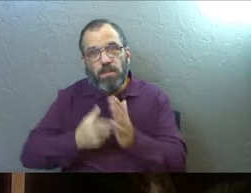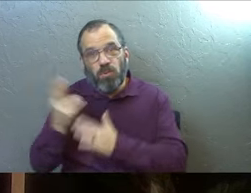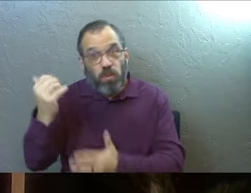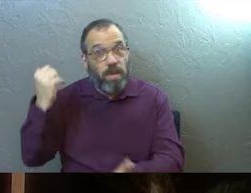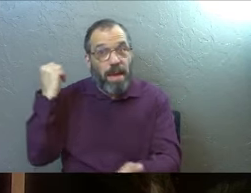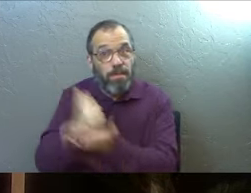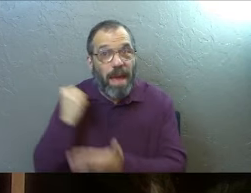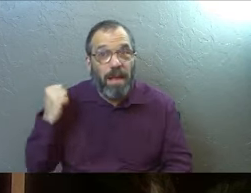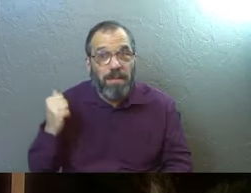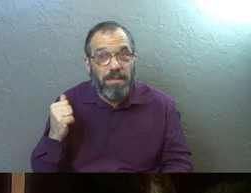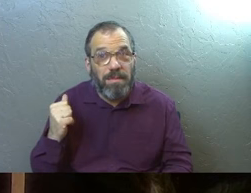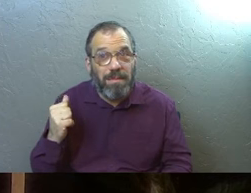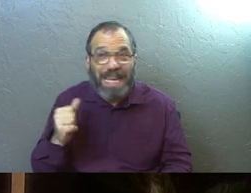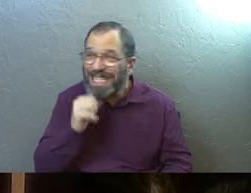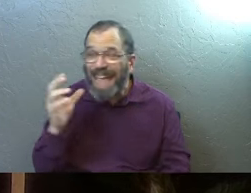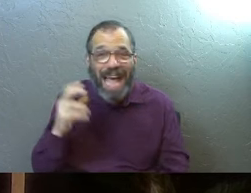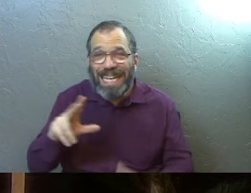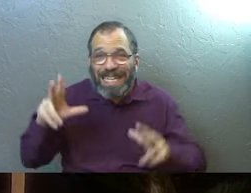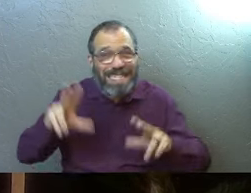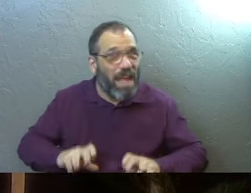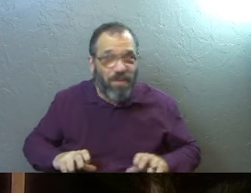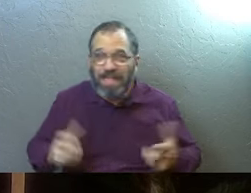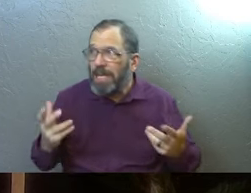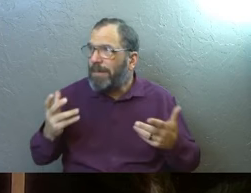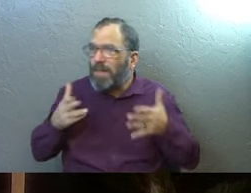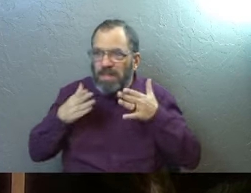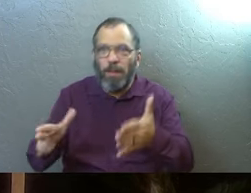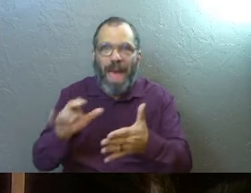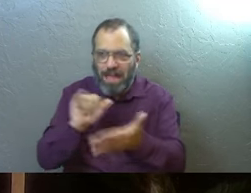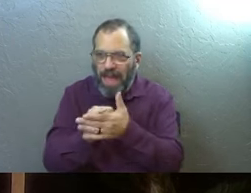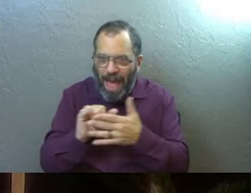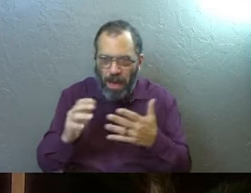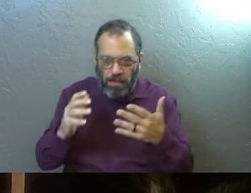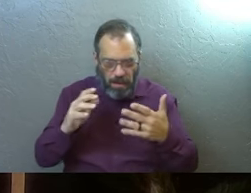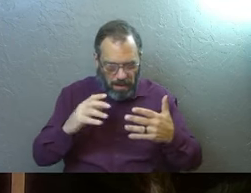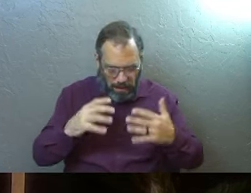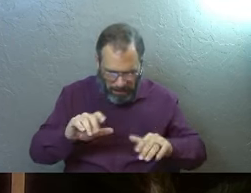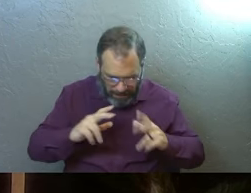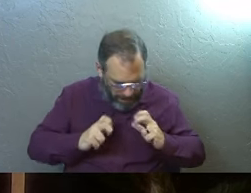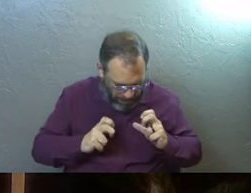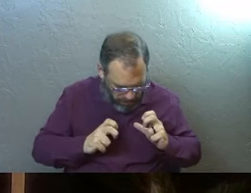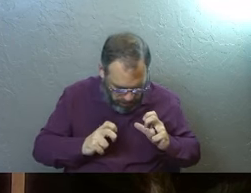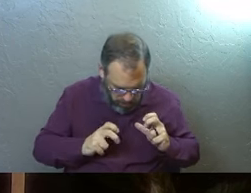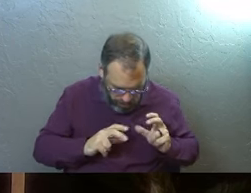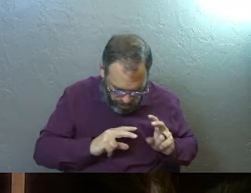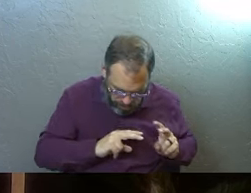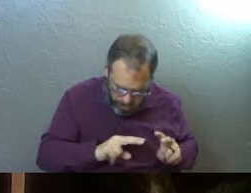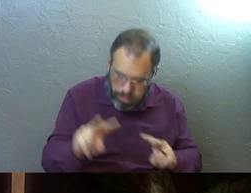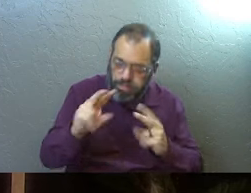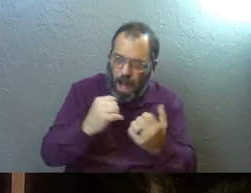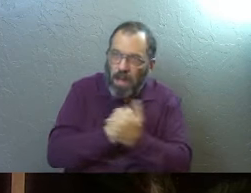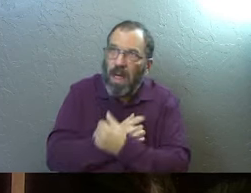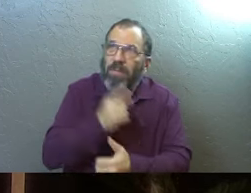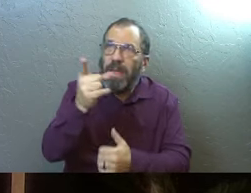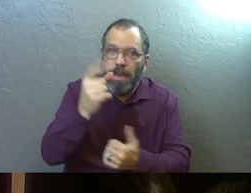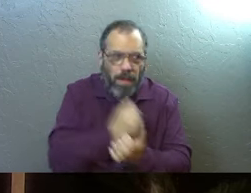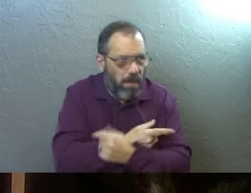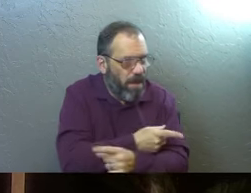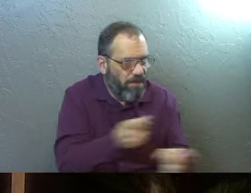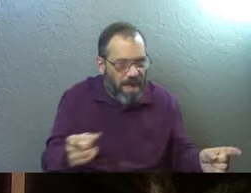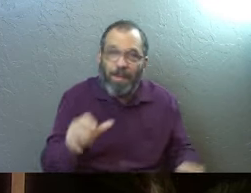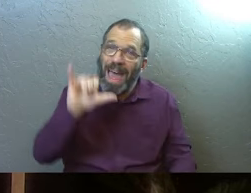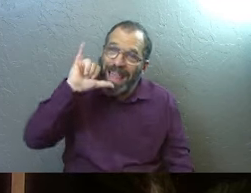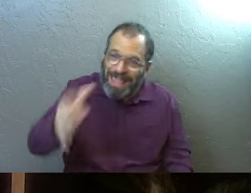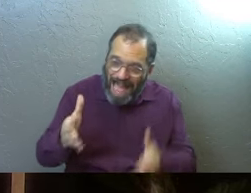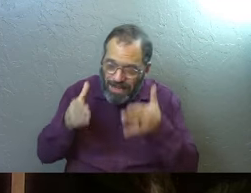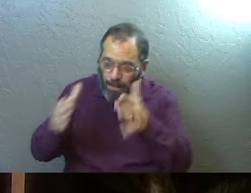Amen? It's not a path of selfishness. It's a path where you finally get out of yourself and you begin to love God and love the other people around you.